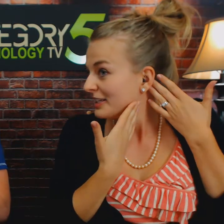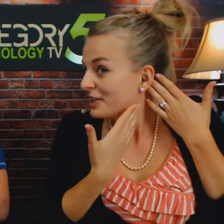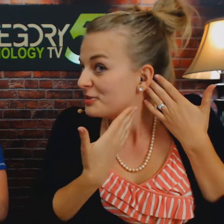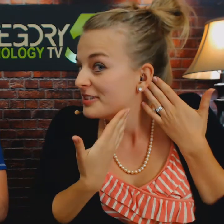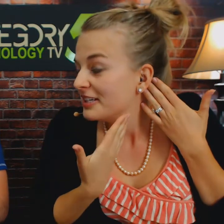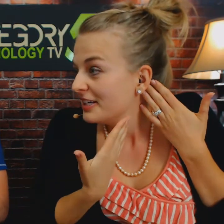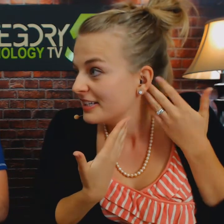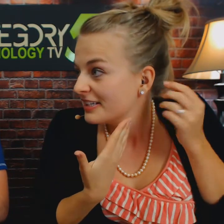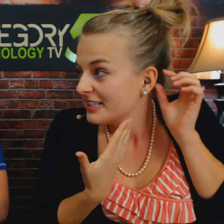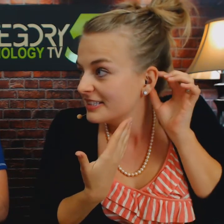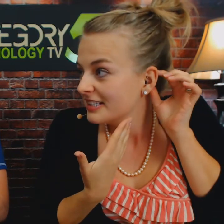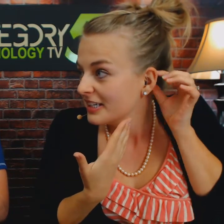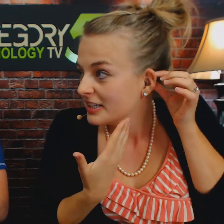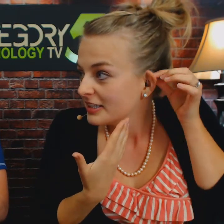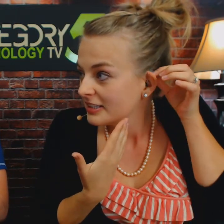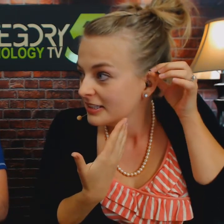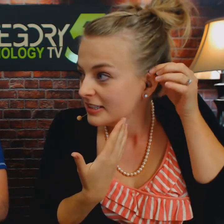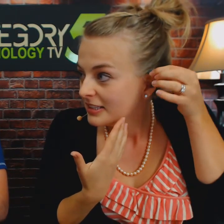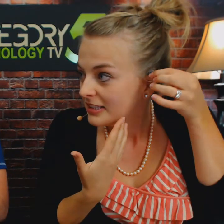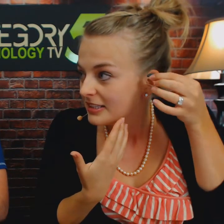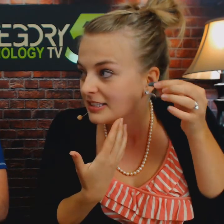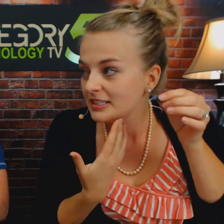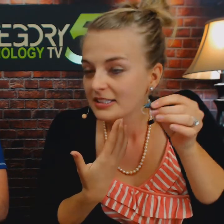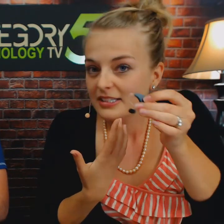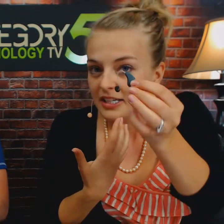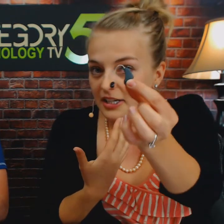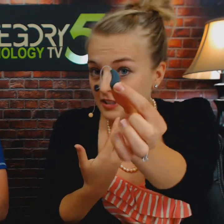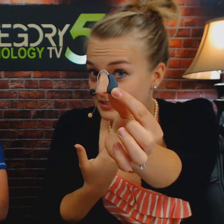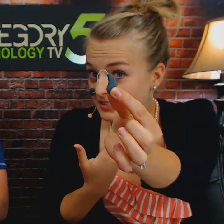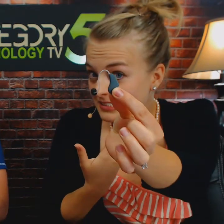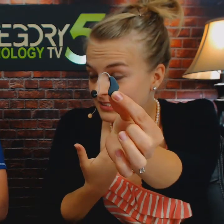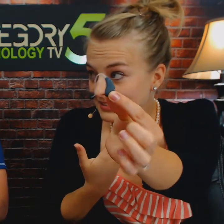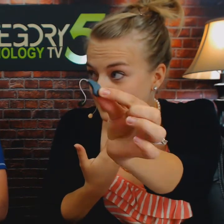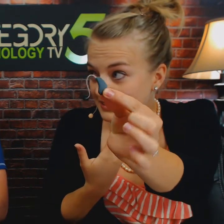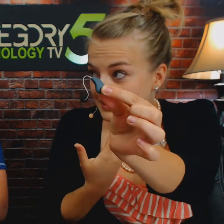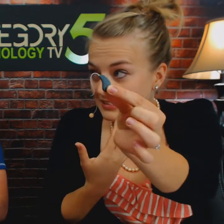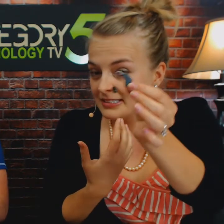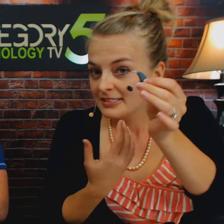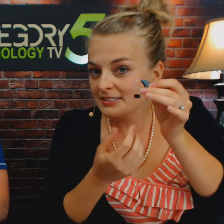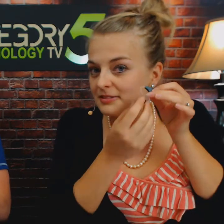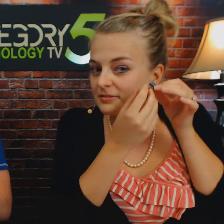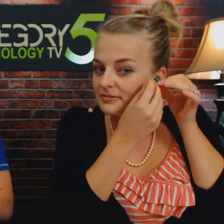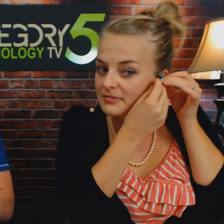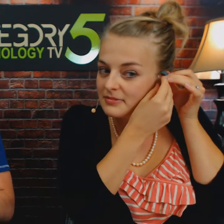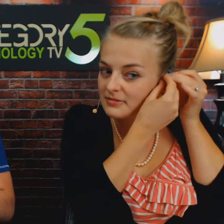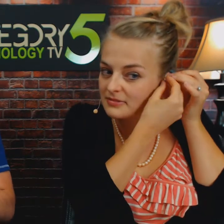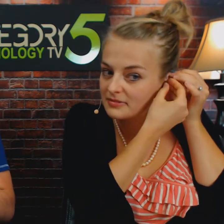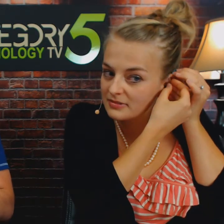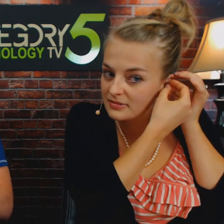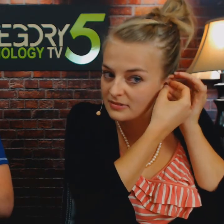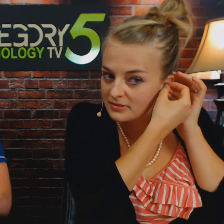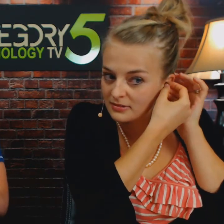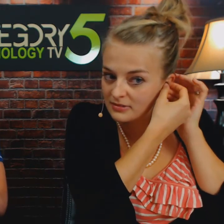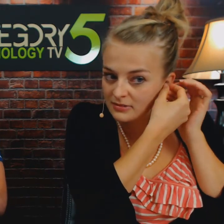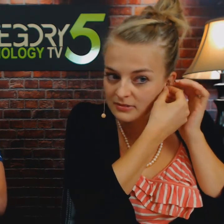you see? Can't even see it. there. It is there. it is. Wow. Very cool.